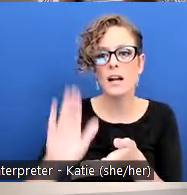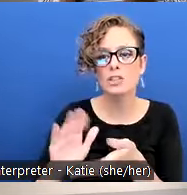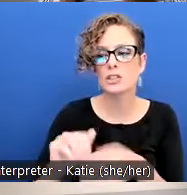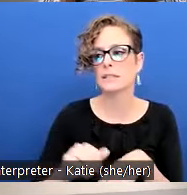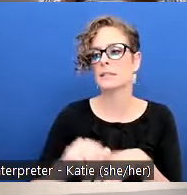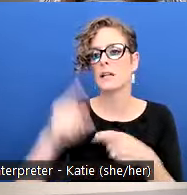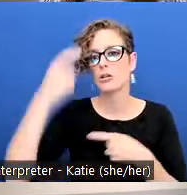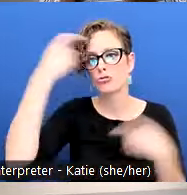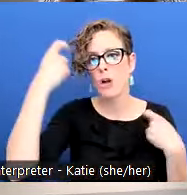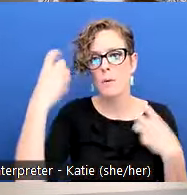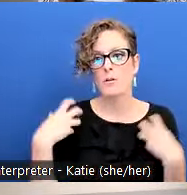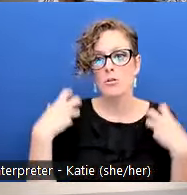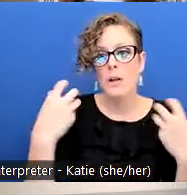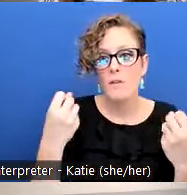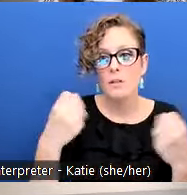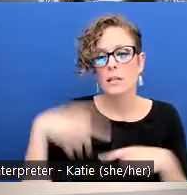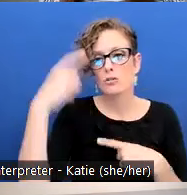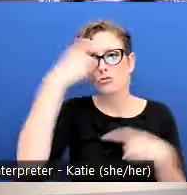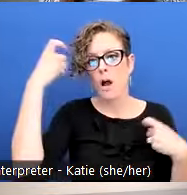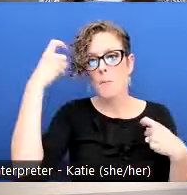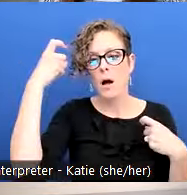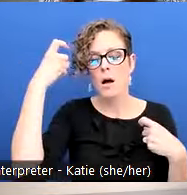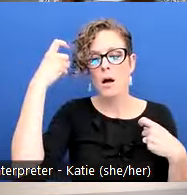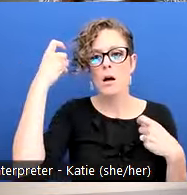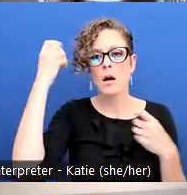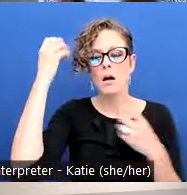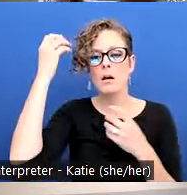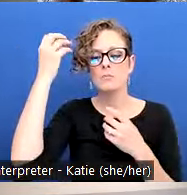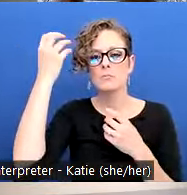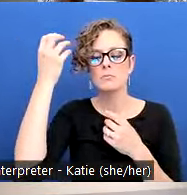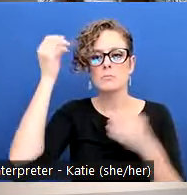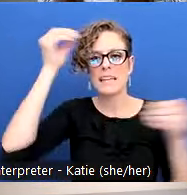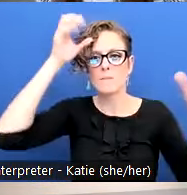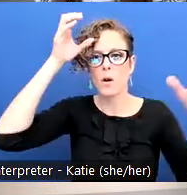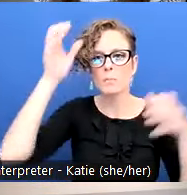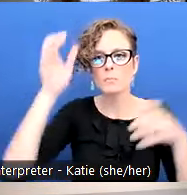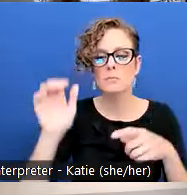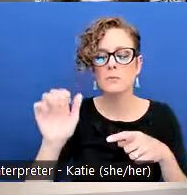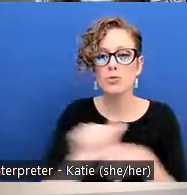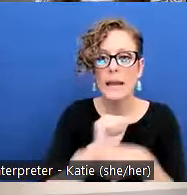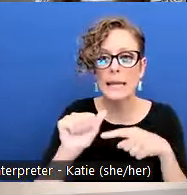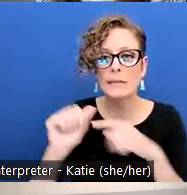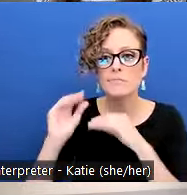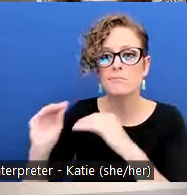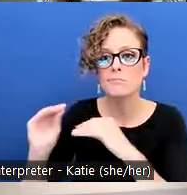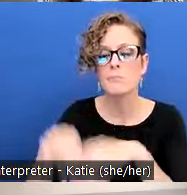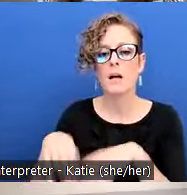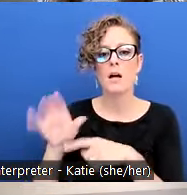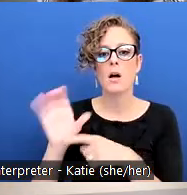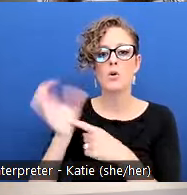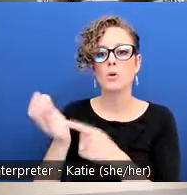trauma recovery, trauma-informed training, training on providing services in a culturally responsive